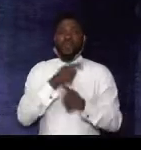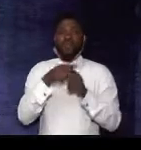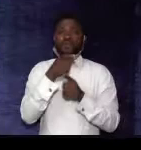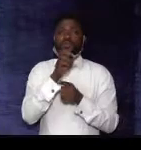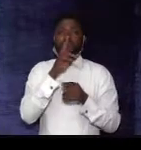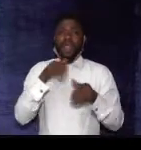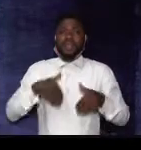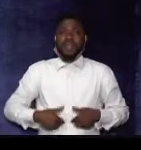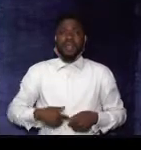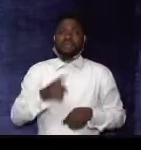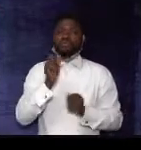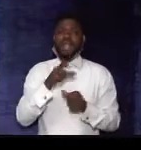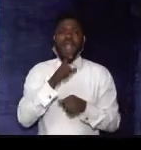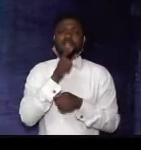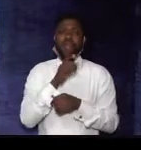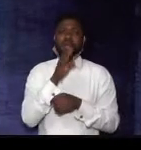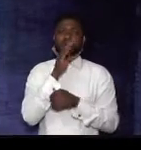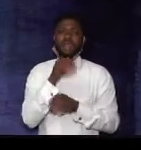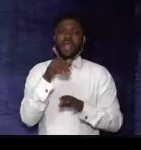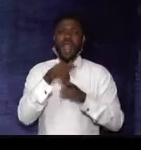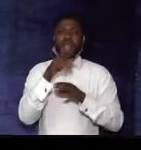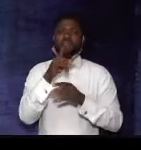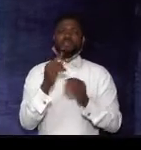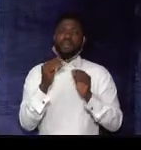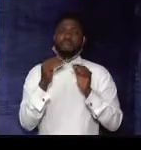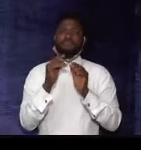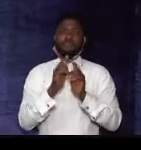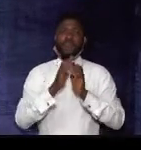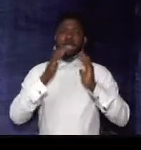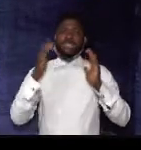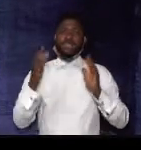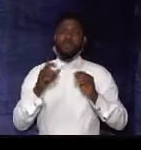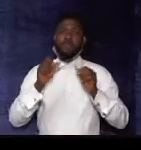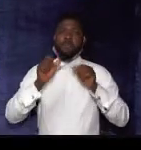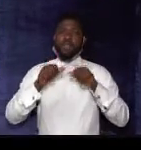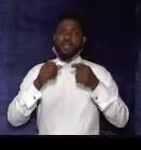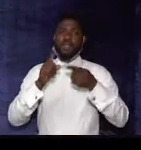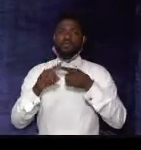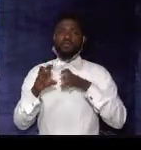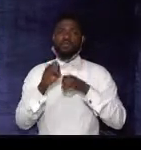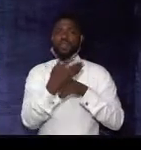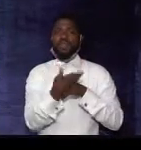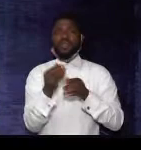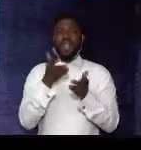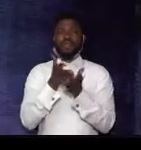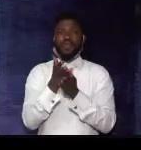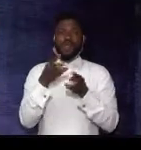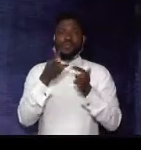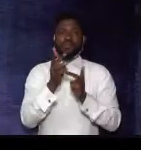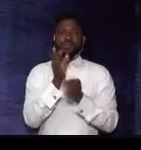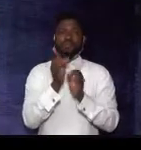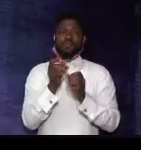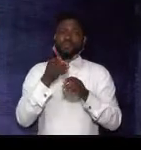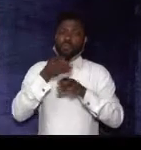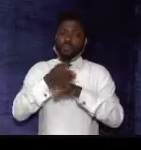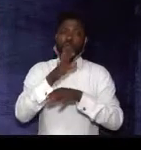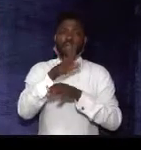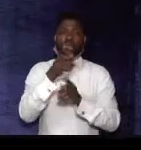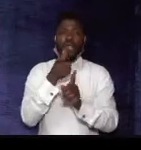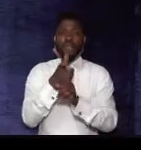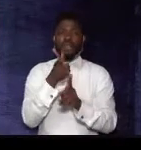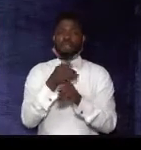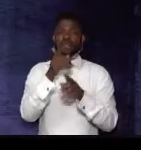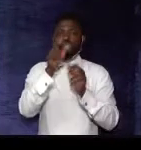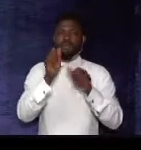tired. And when you are tired, you cannot be at your maximum potential to do things the right way. So, and if you